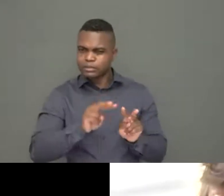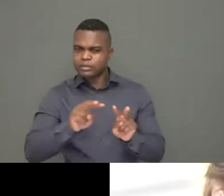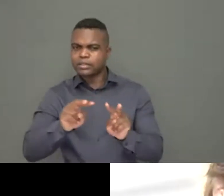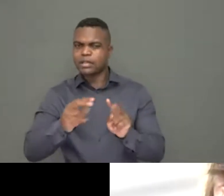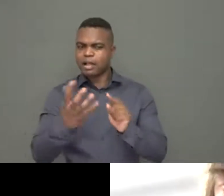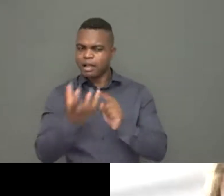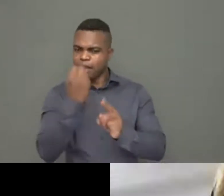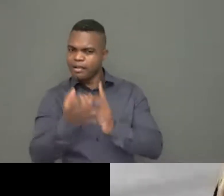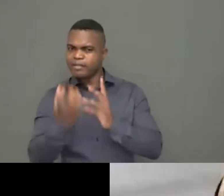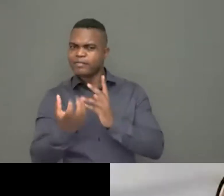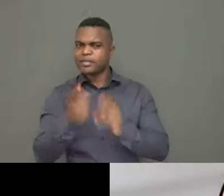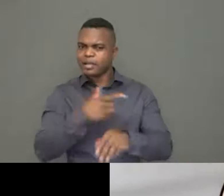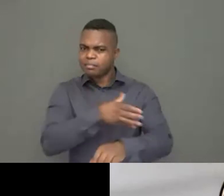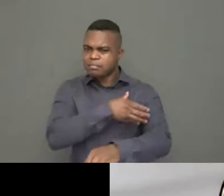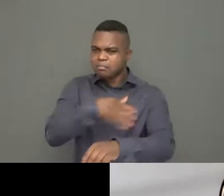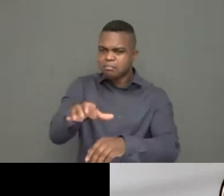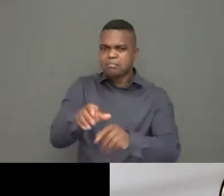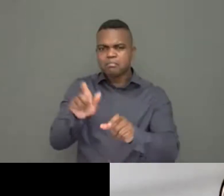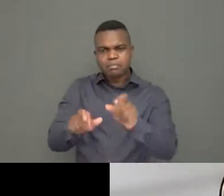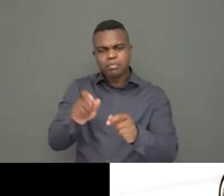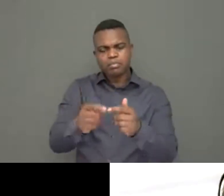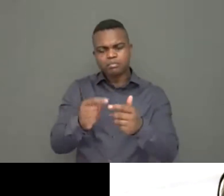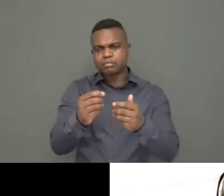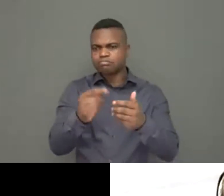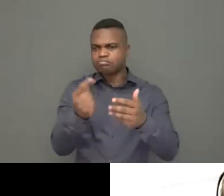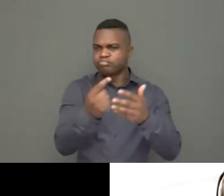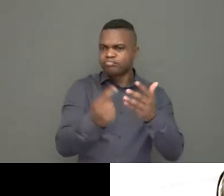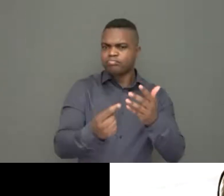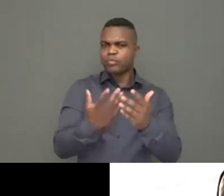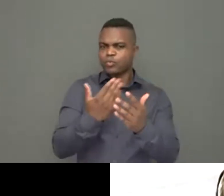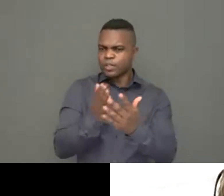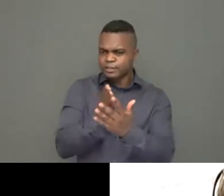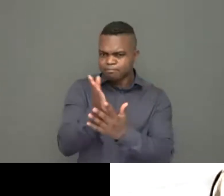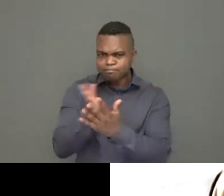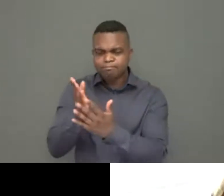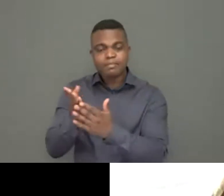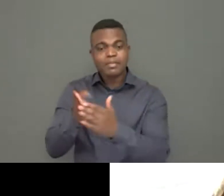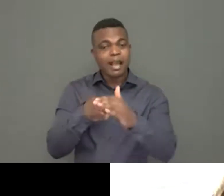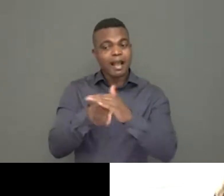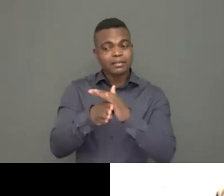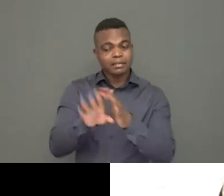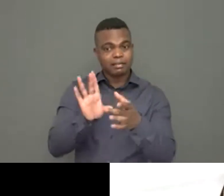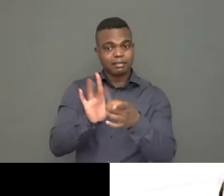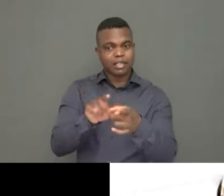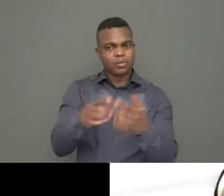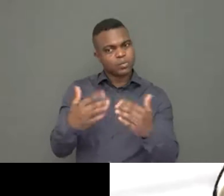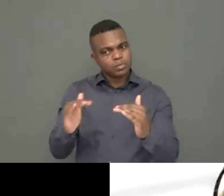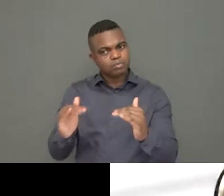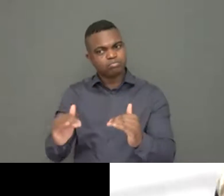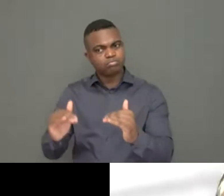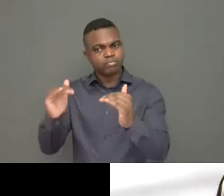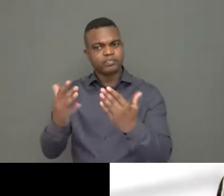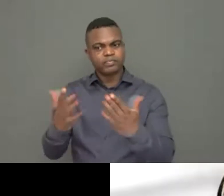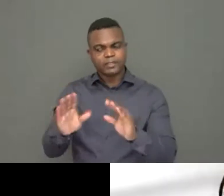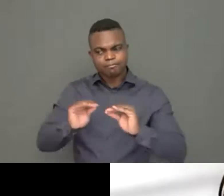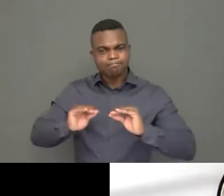those areas. We received training in those areas. The European Disability Forum our eyes have